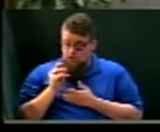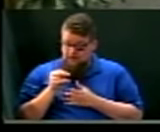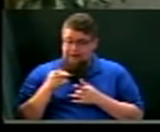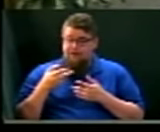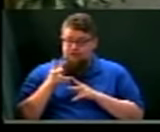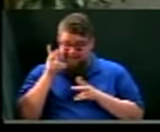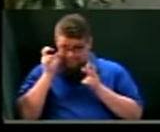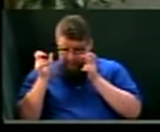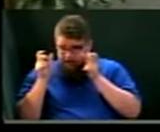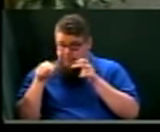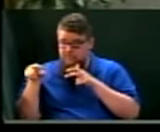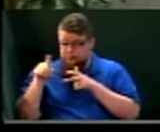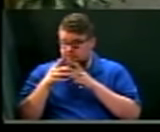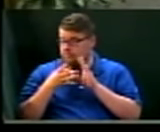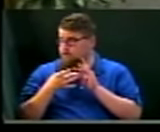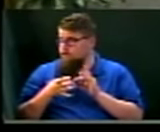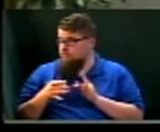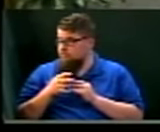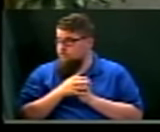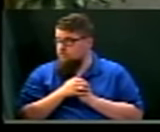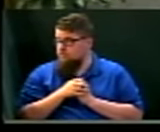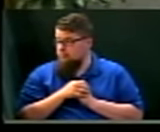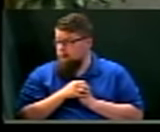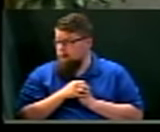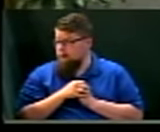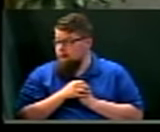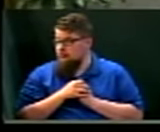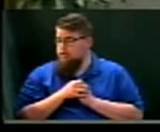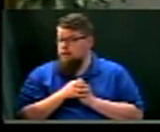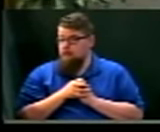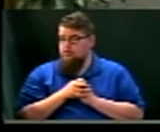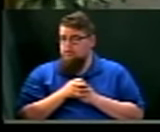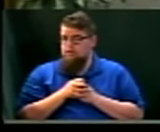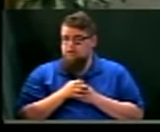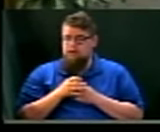hearing your colleagues speak to this and zeroing in on